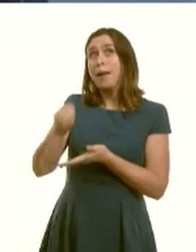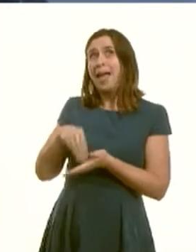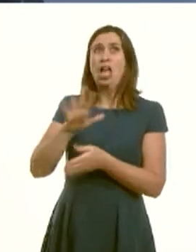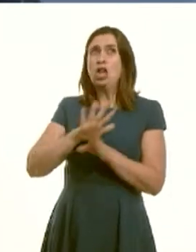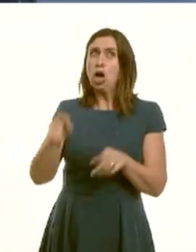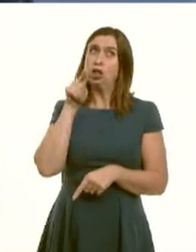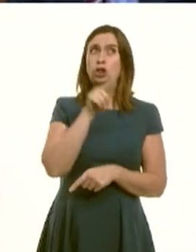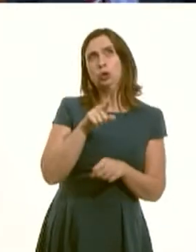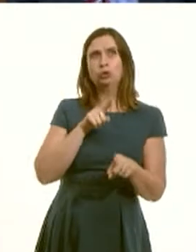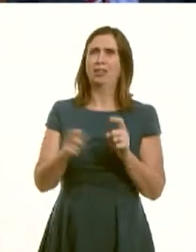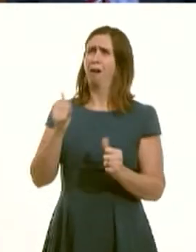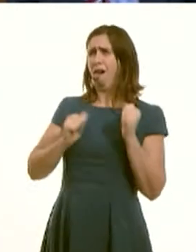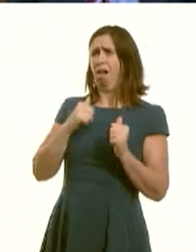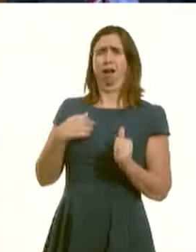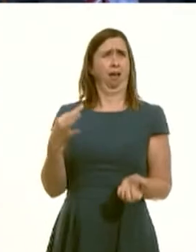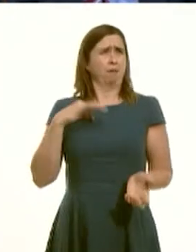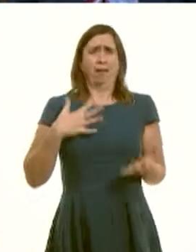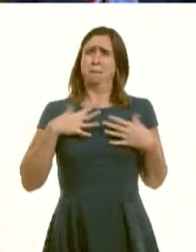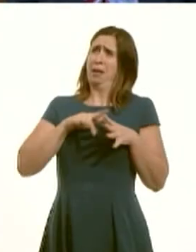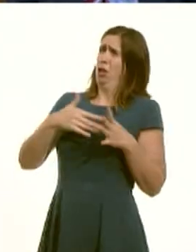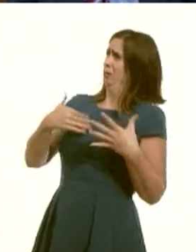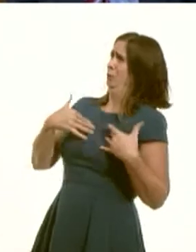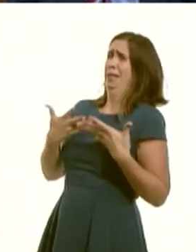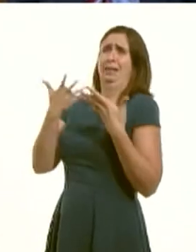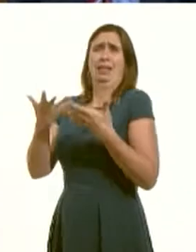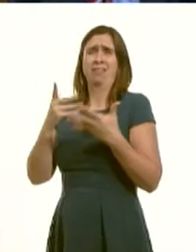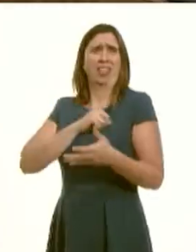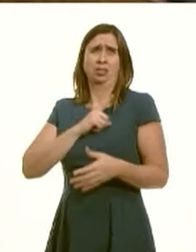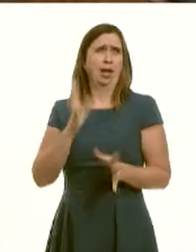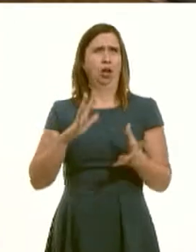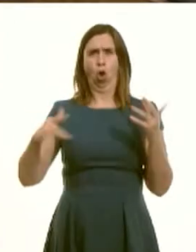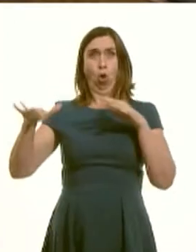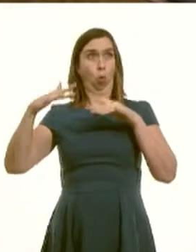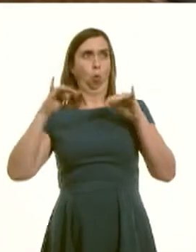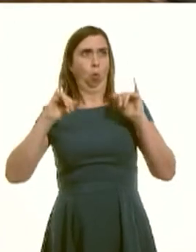trying to bandwagon on. The fact of the matter is, First Minister,